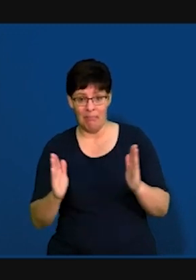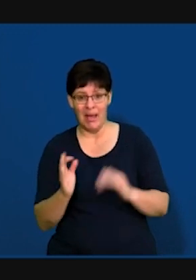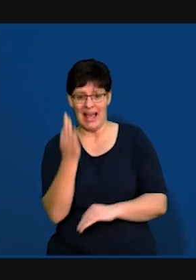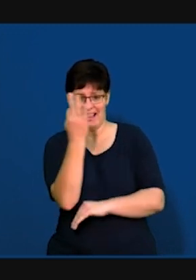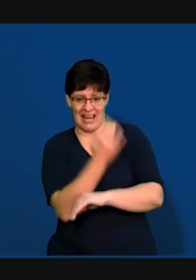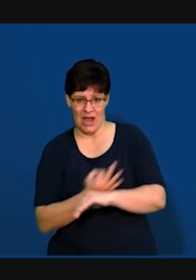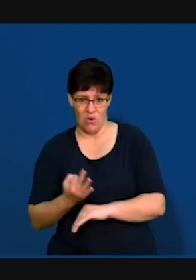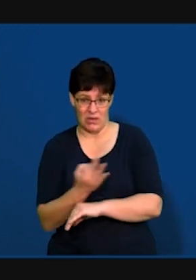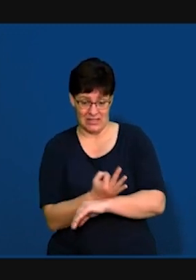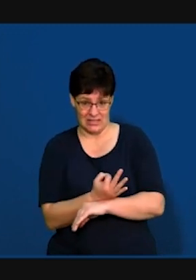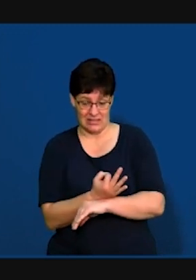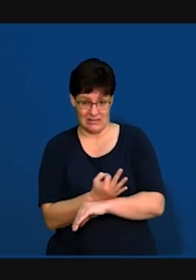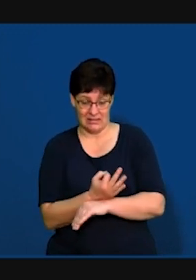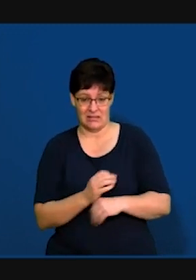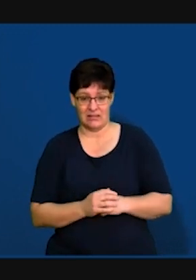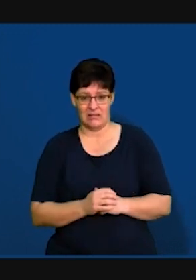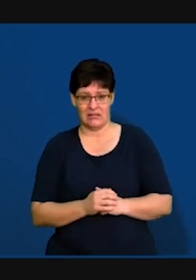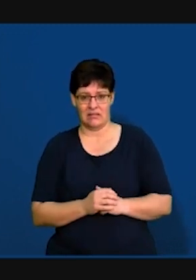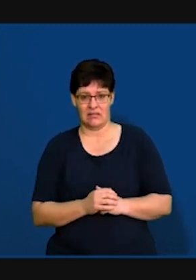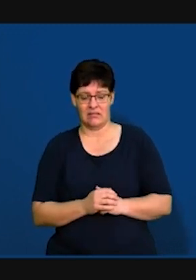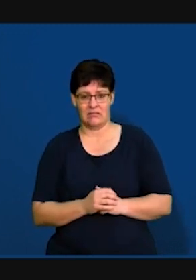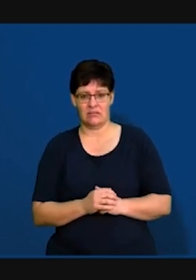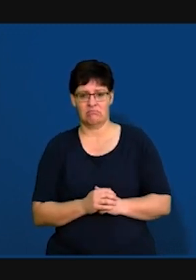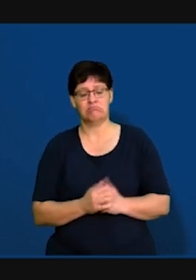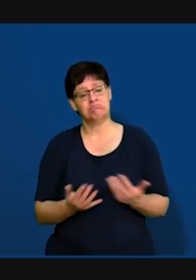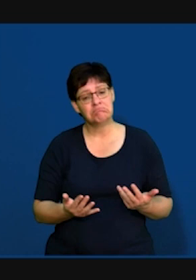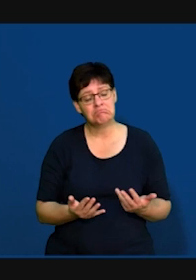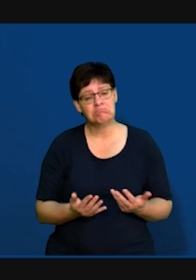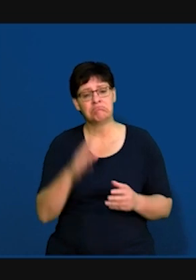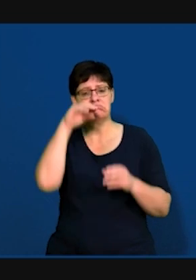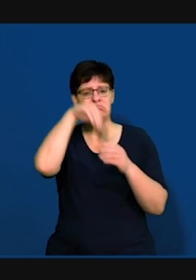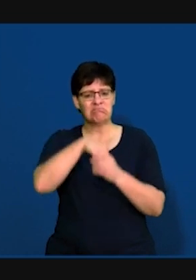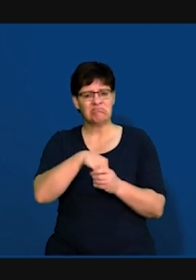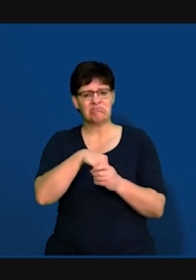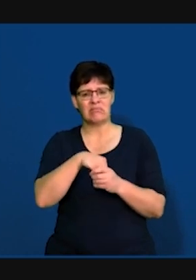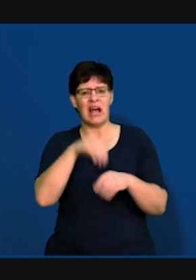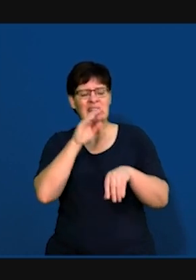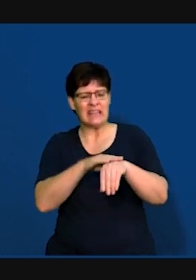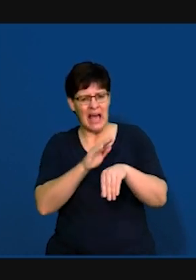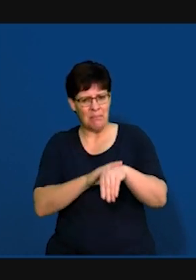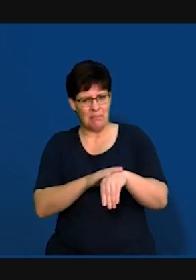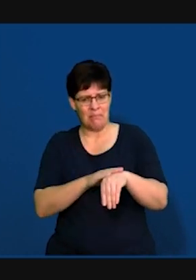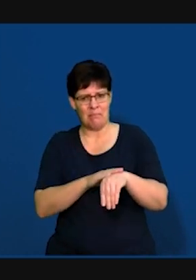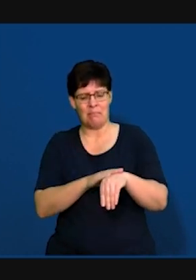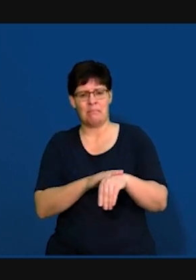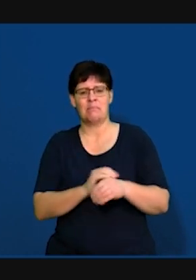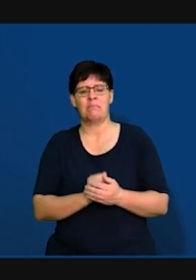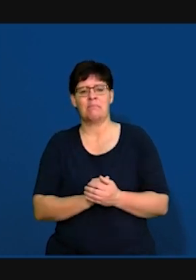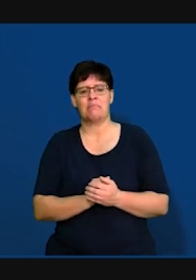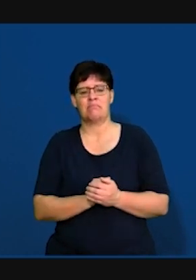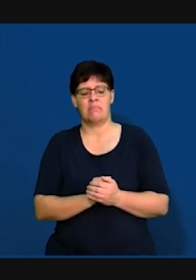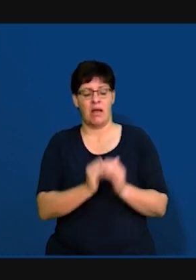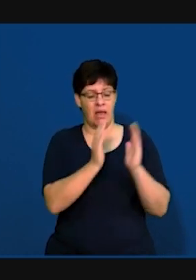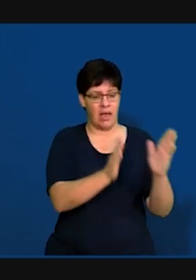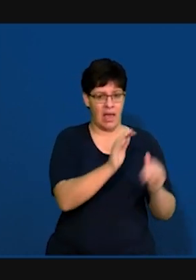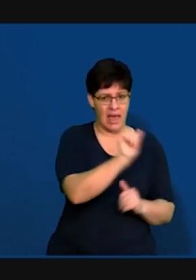hours. So this actually involves all the time for the section A